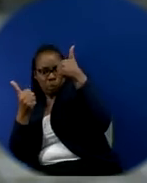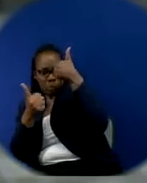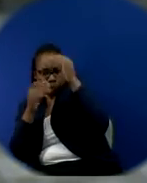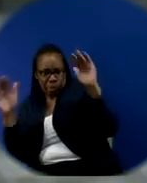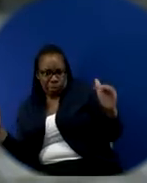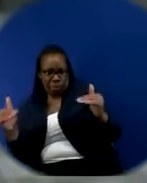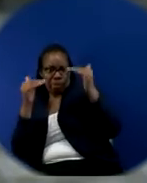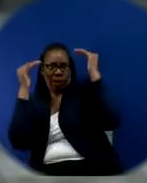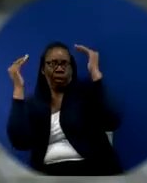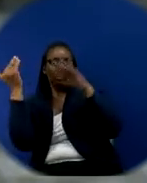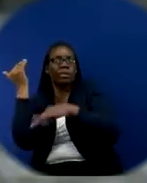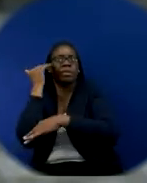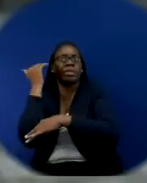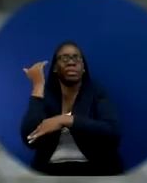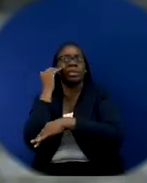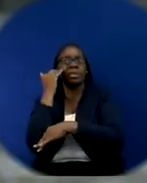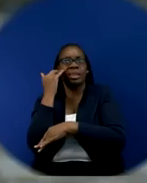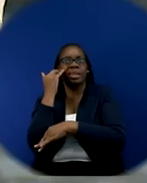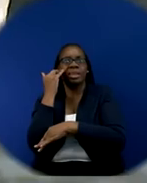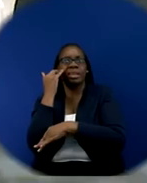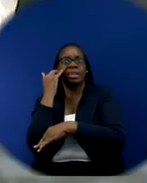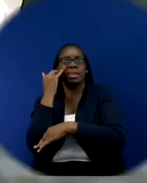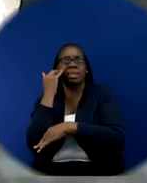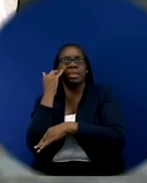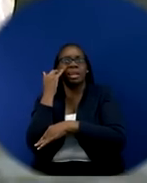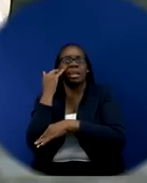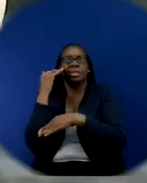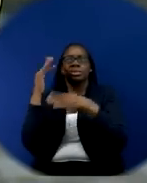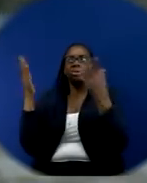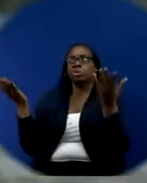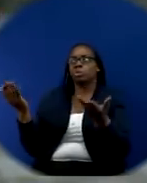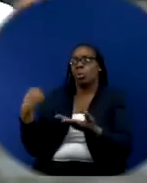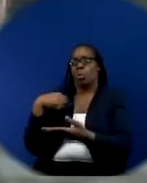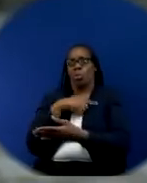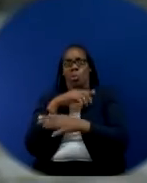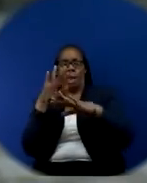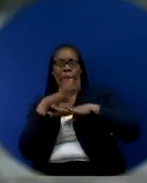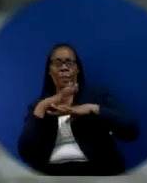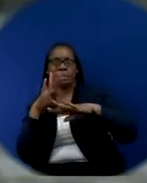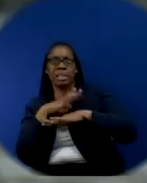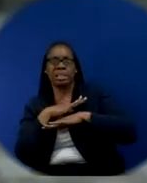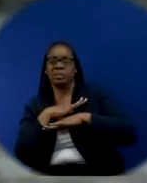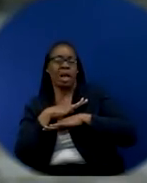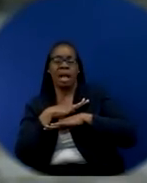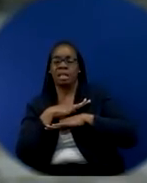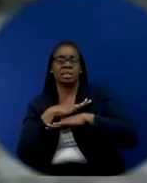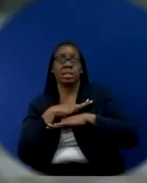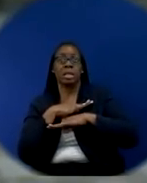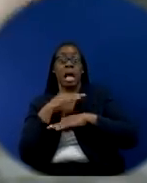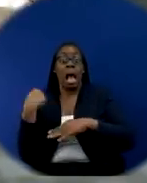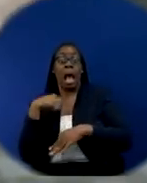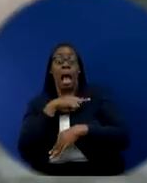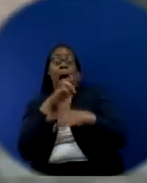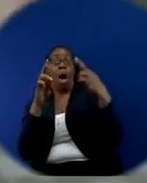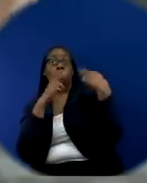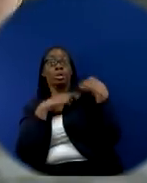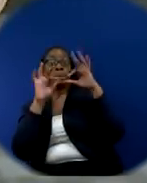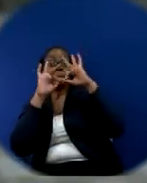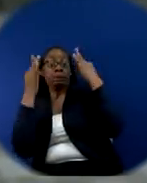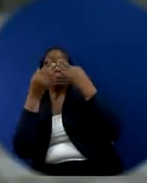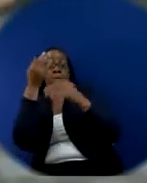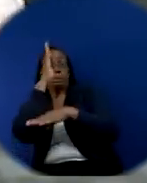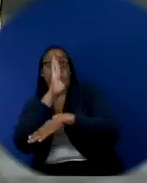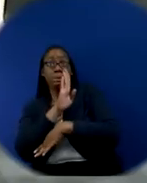of thinking just so we can be satisfied. Our responsibility as parts of the family of God